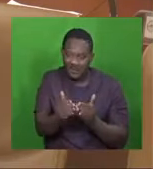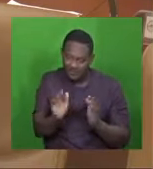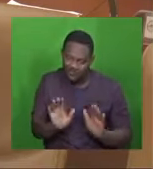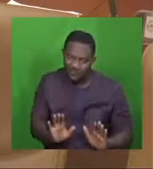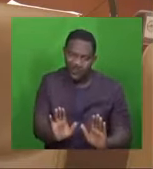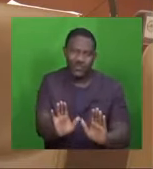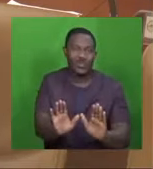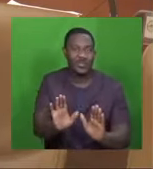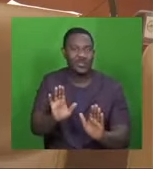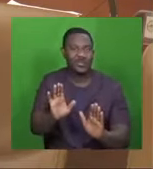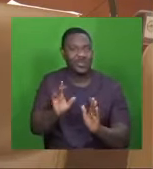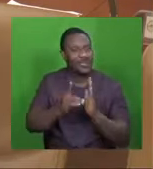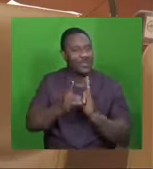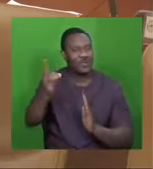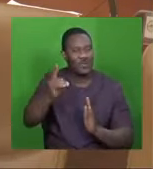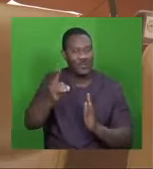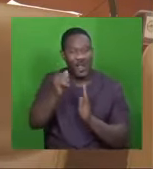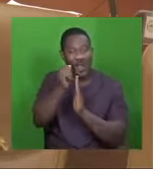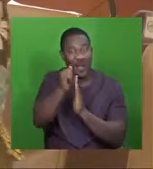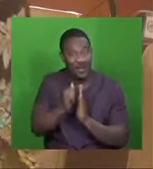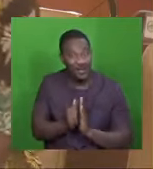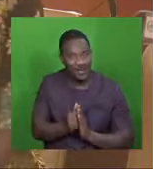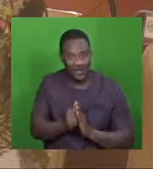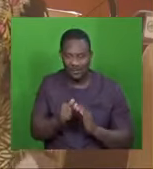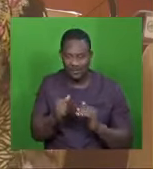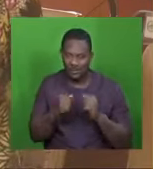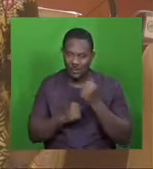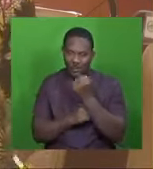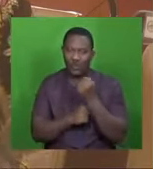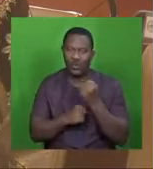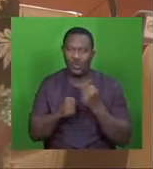the development agenda and stabilize our country.